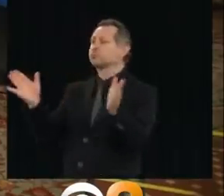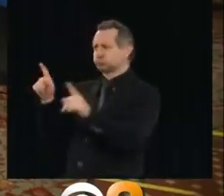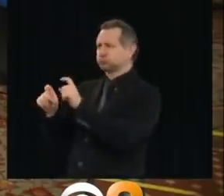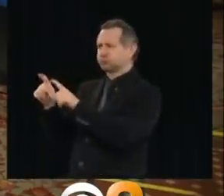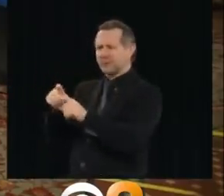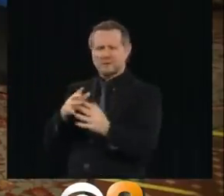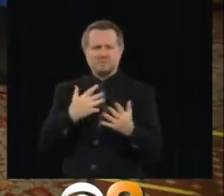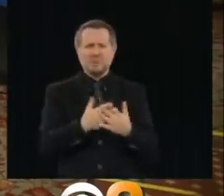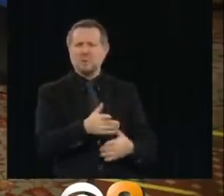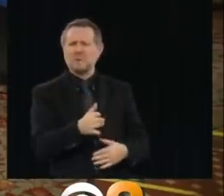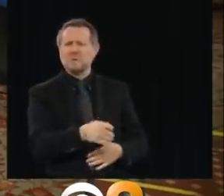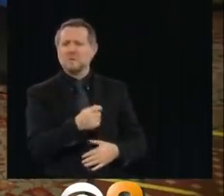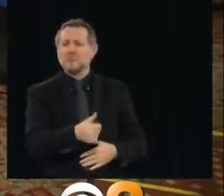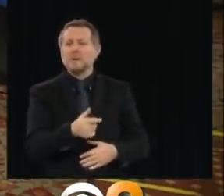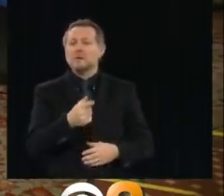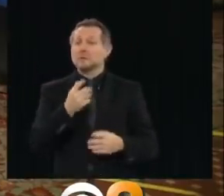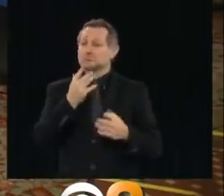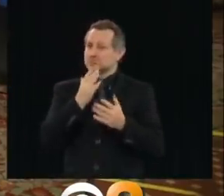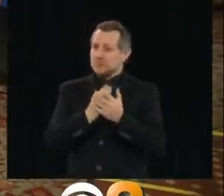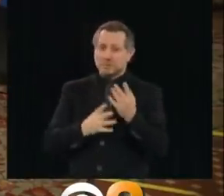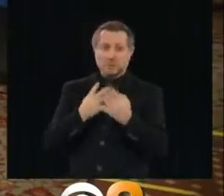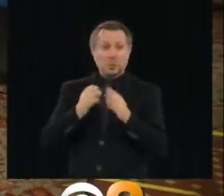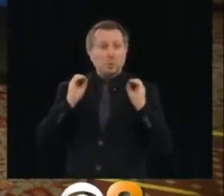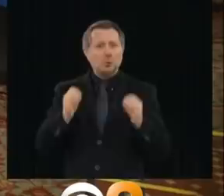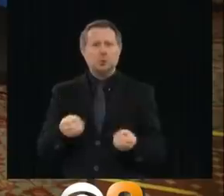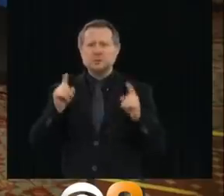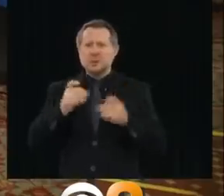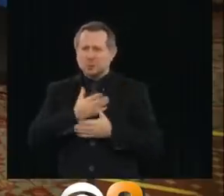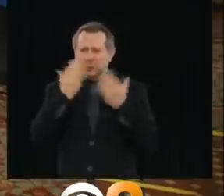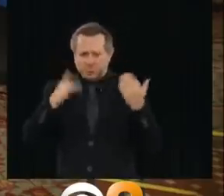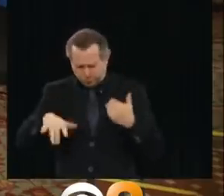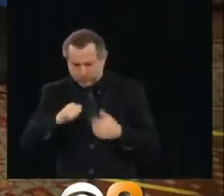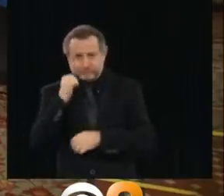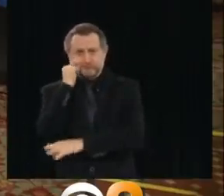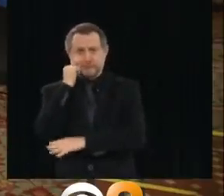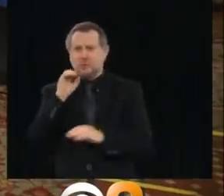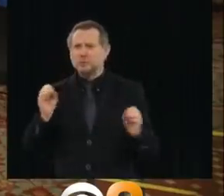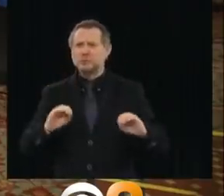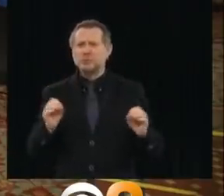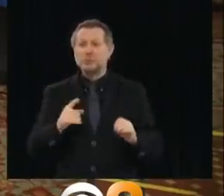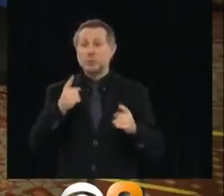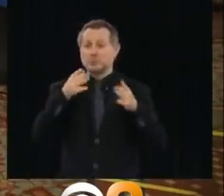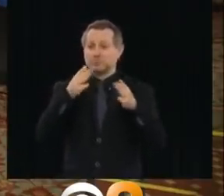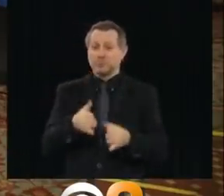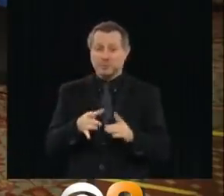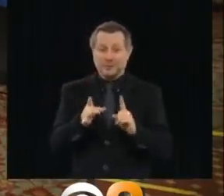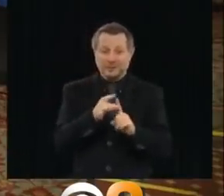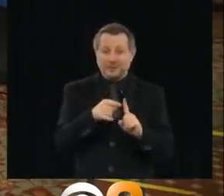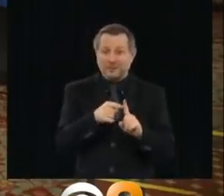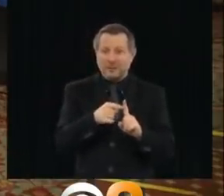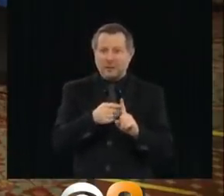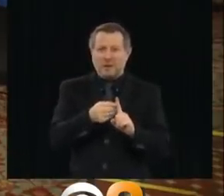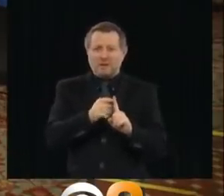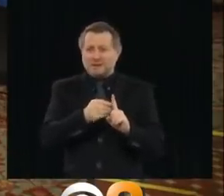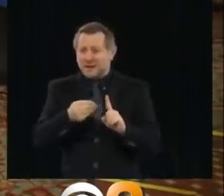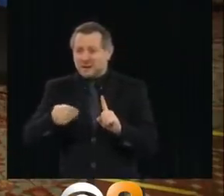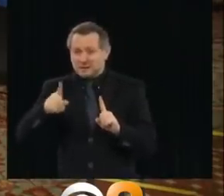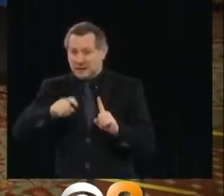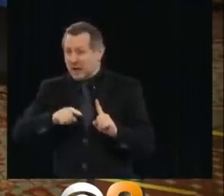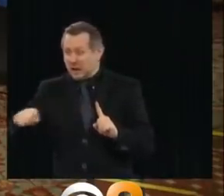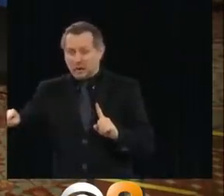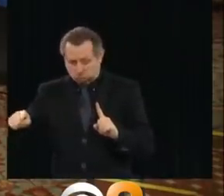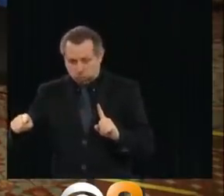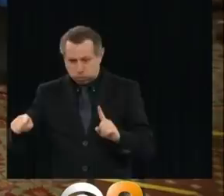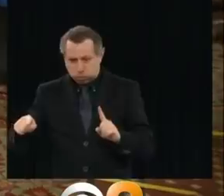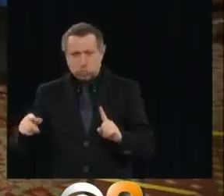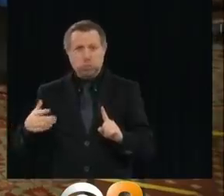still facilities that don't have any testing, or sometimes somebody does test positive, and then very few tests in a facility, and then very few tests are then